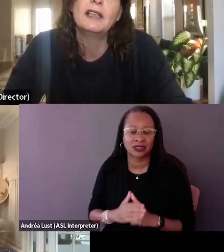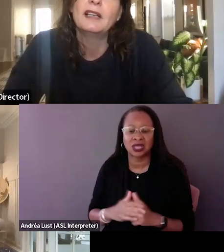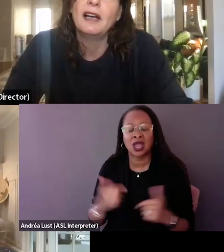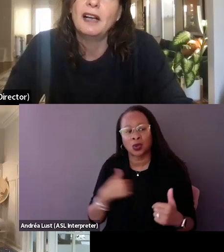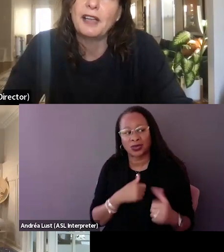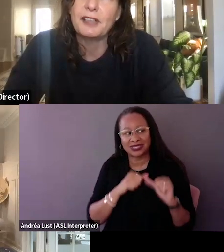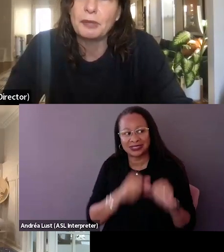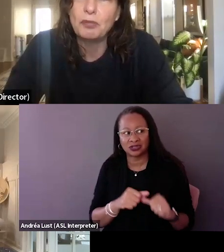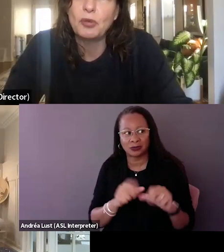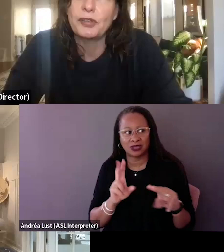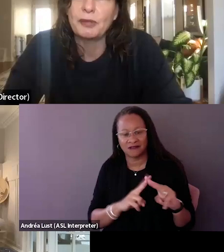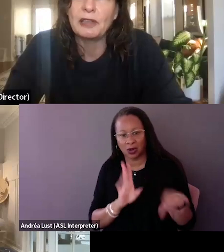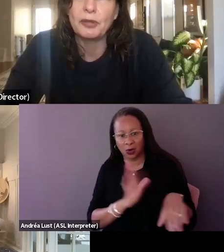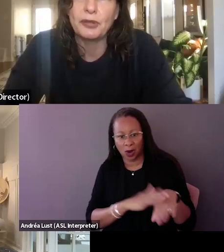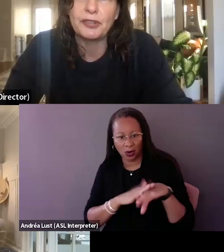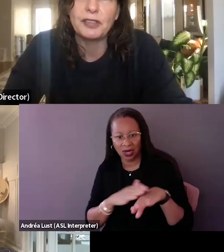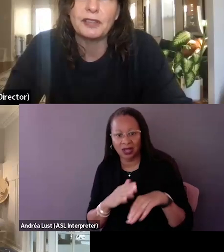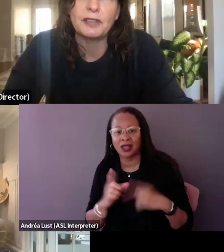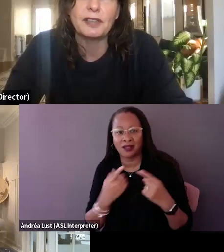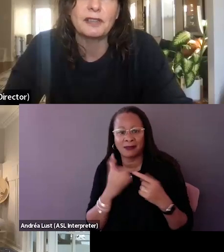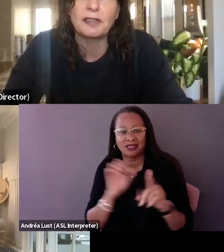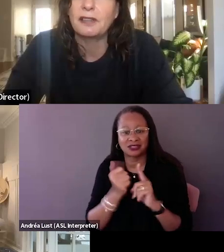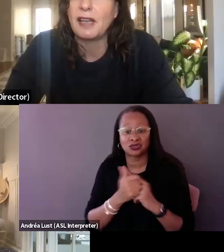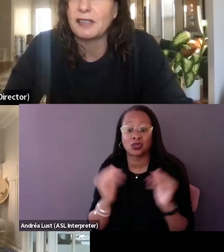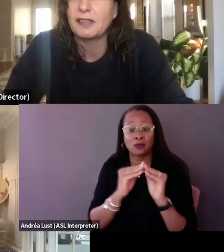But I think the more that we learned,